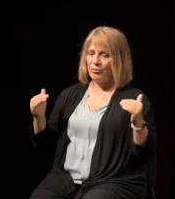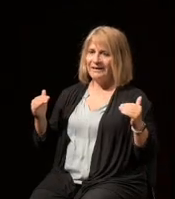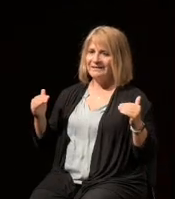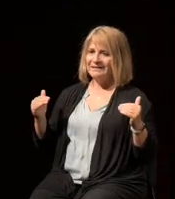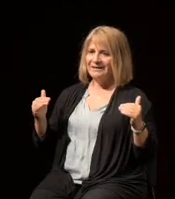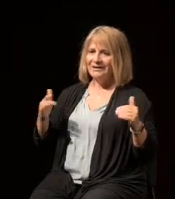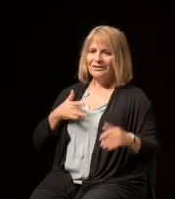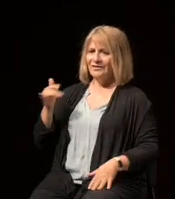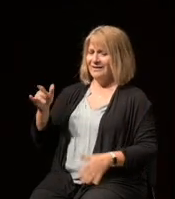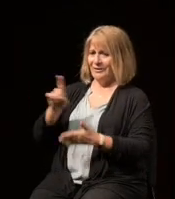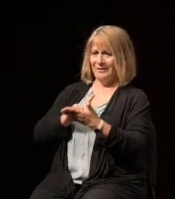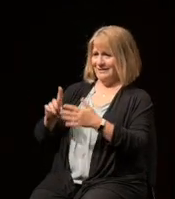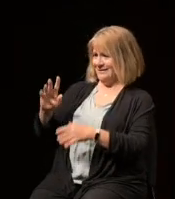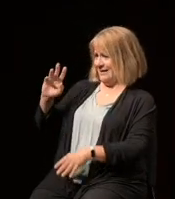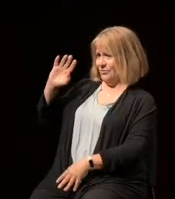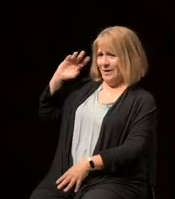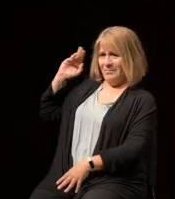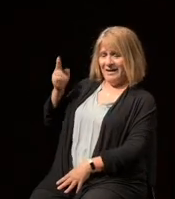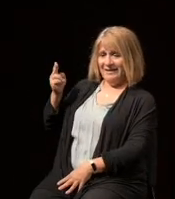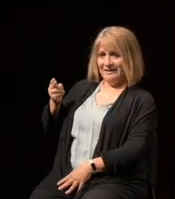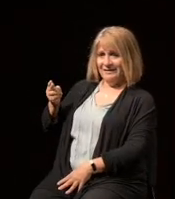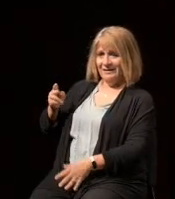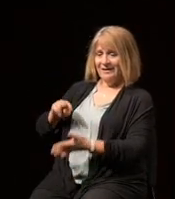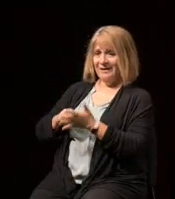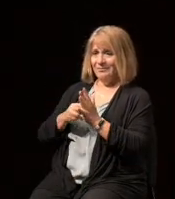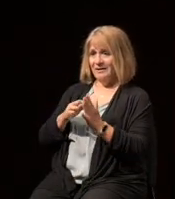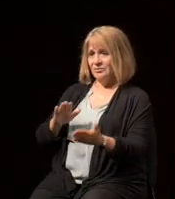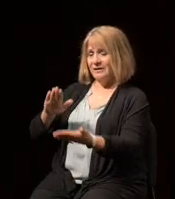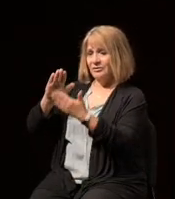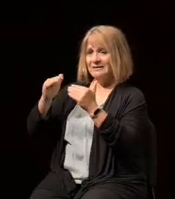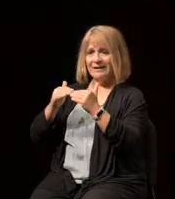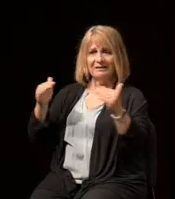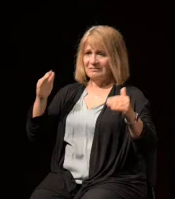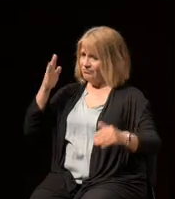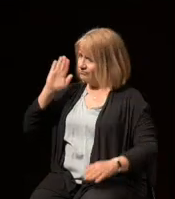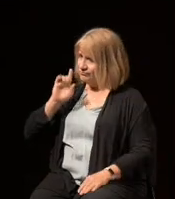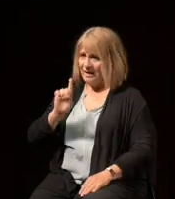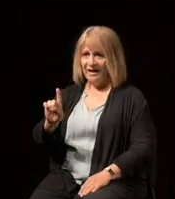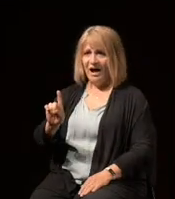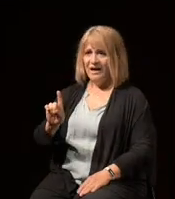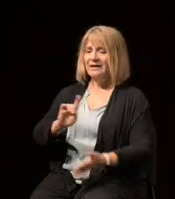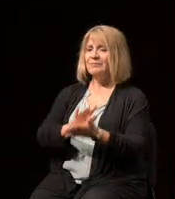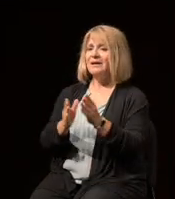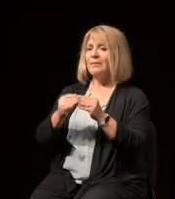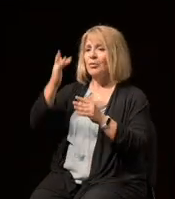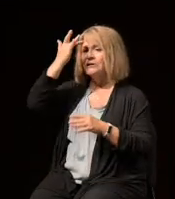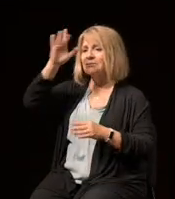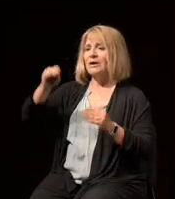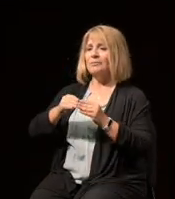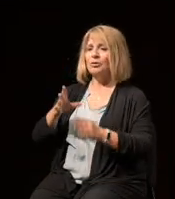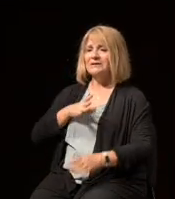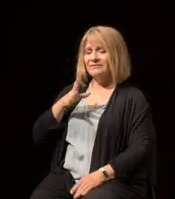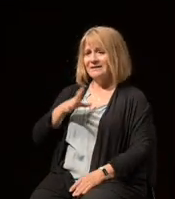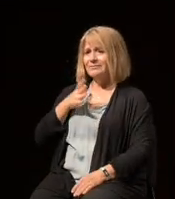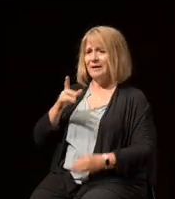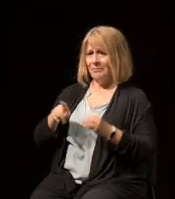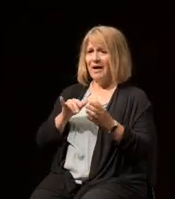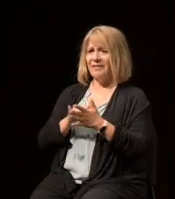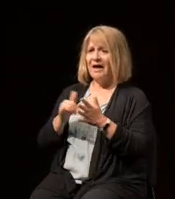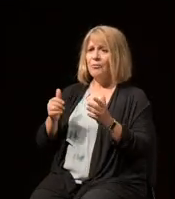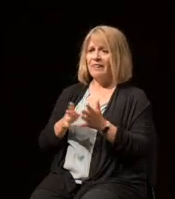to eradicate. It means that we address inequity and racism head on, and we become smarter and more sophisticated about it with our